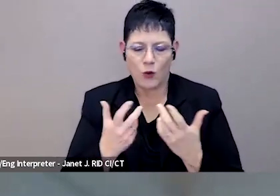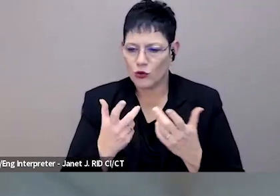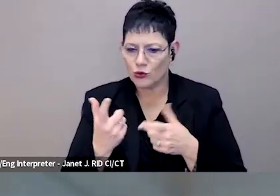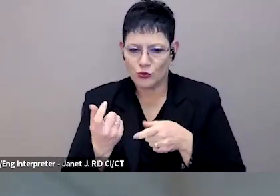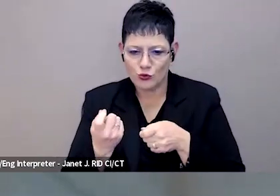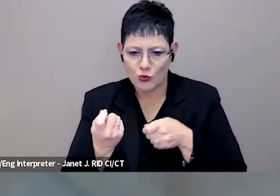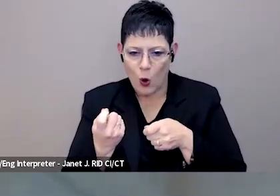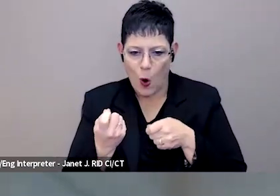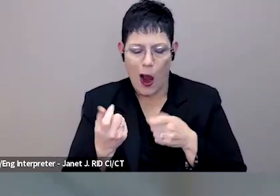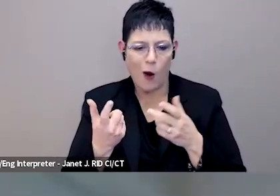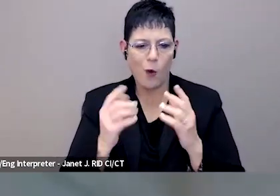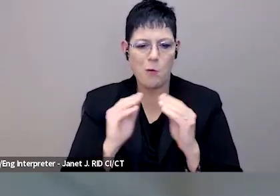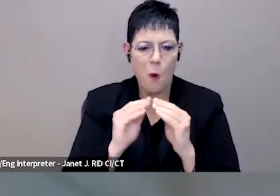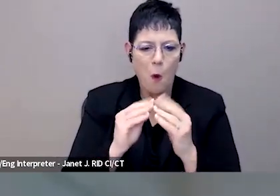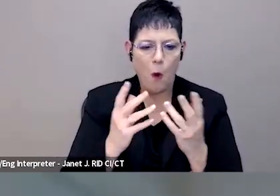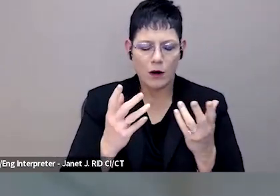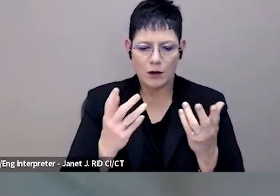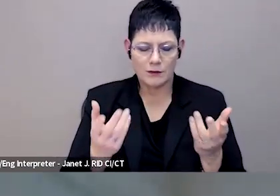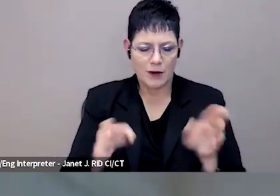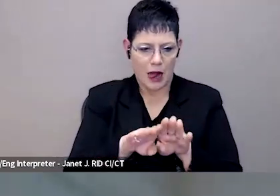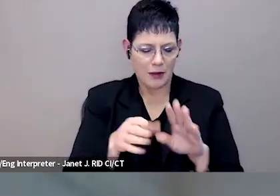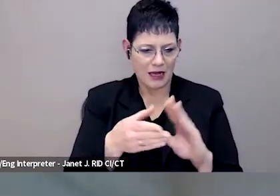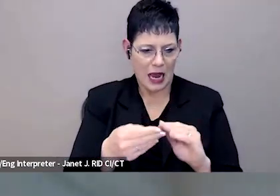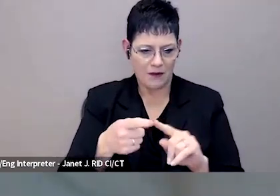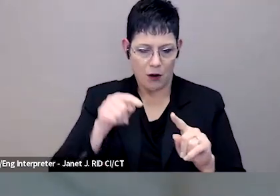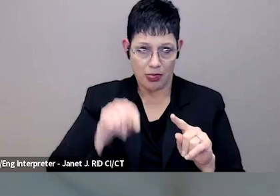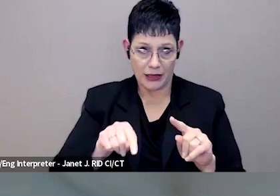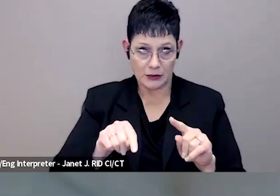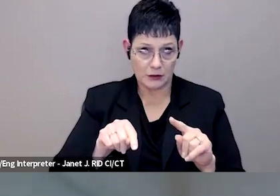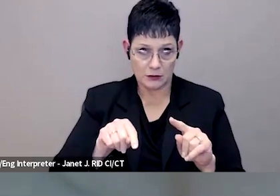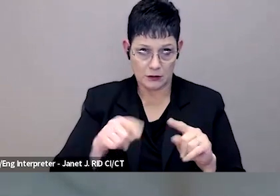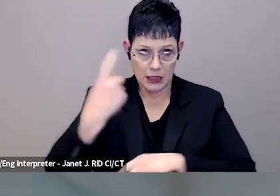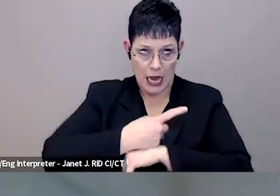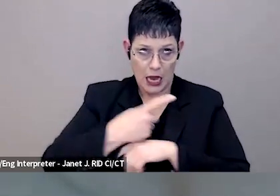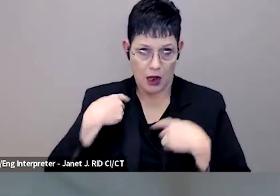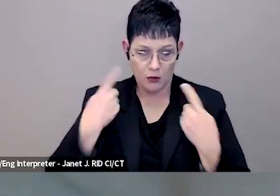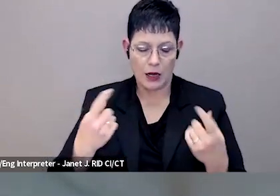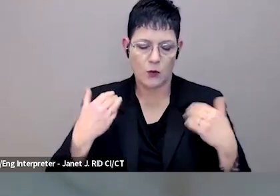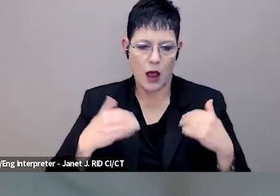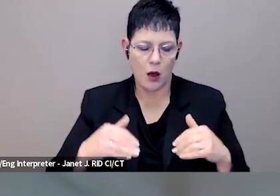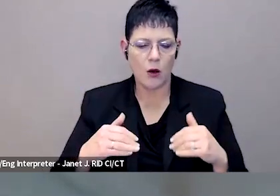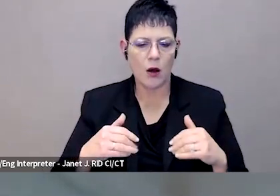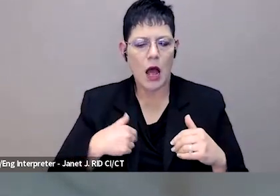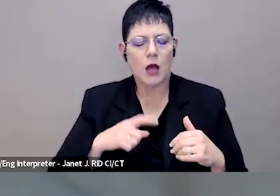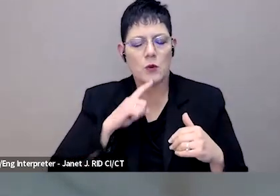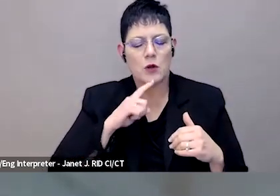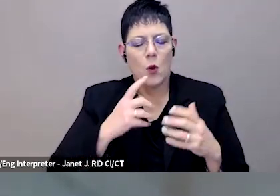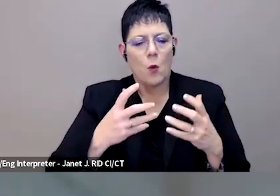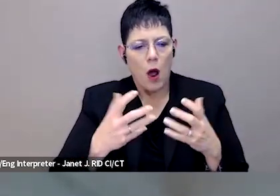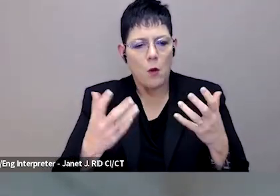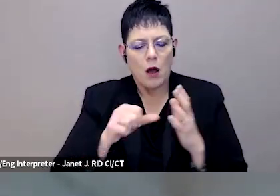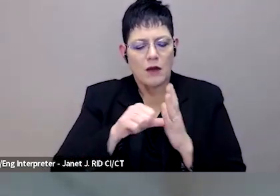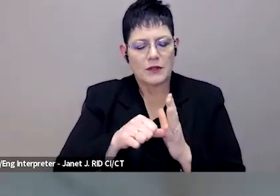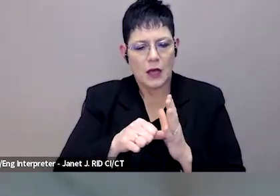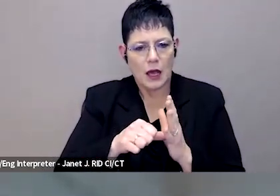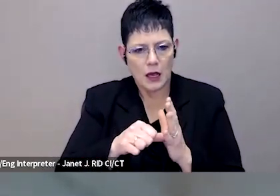out sort of concluding remarks from everything that has been shared already. But what I really do want to do is